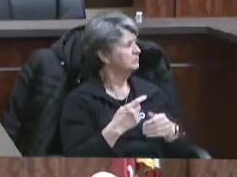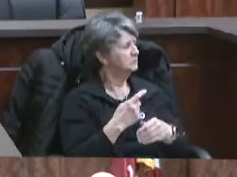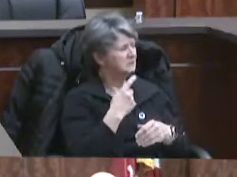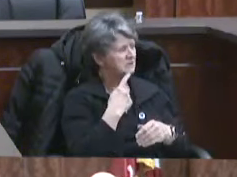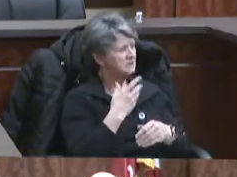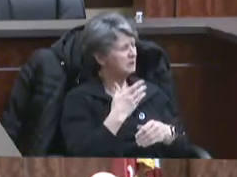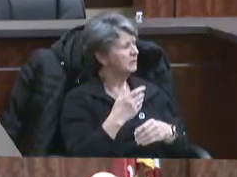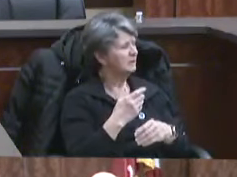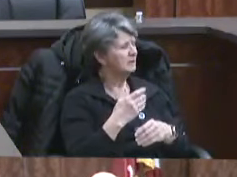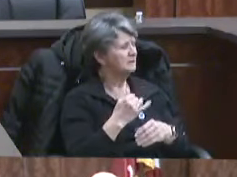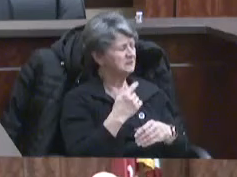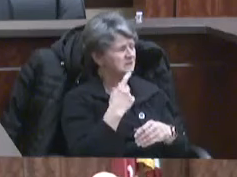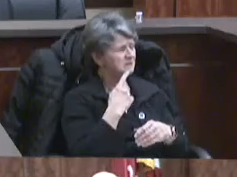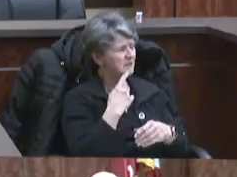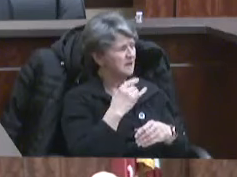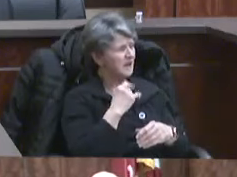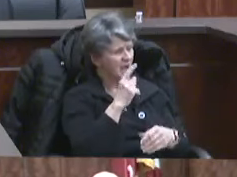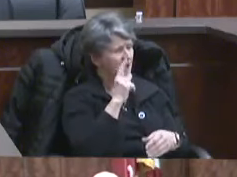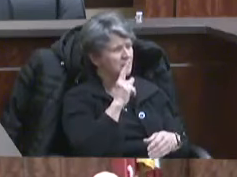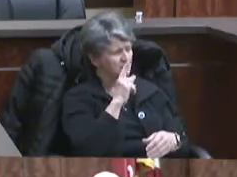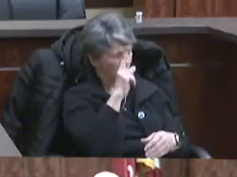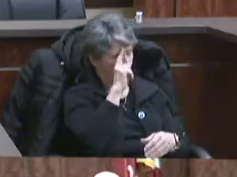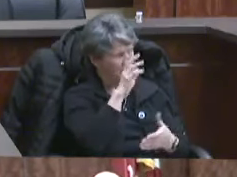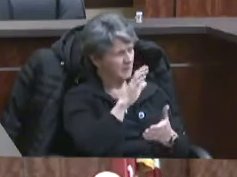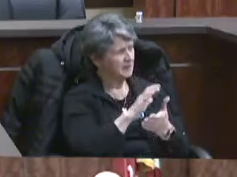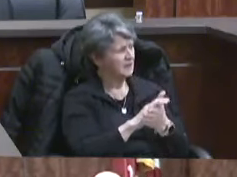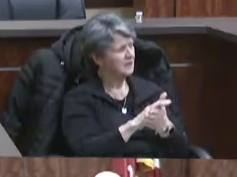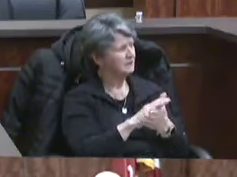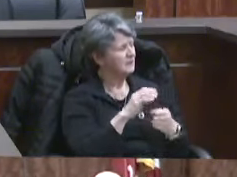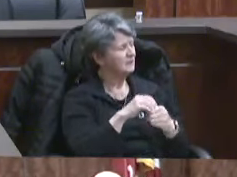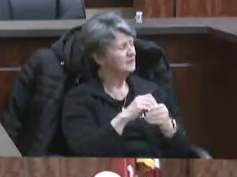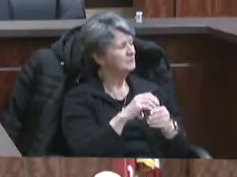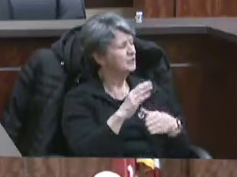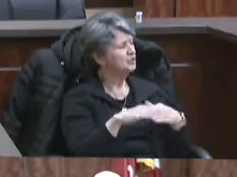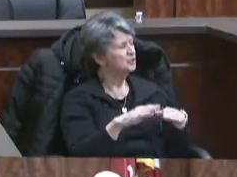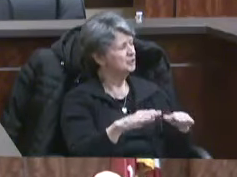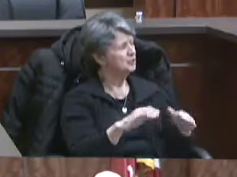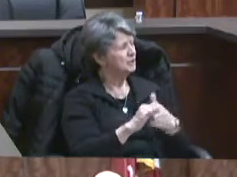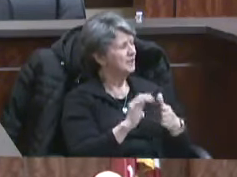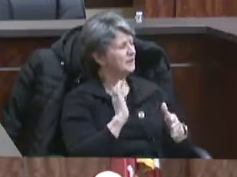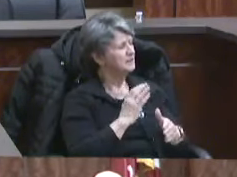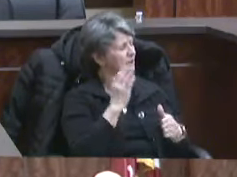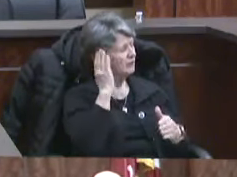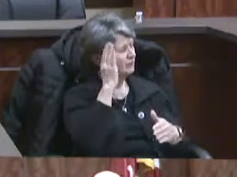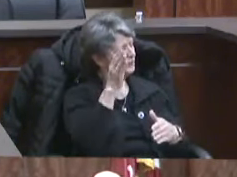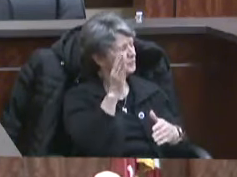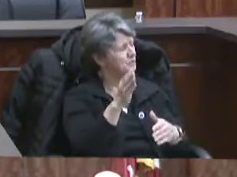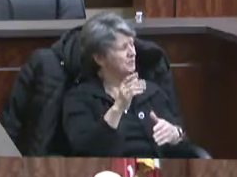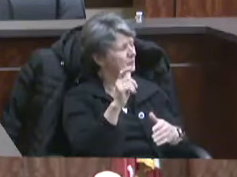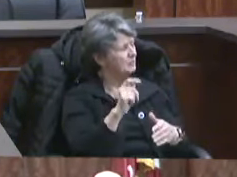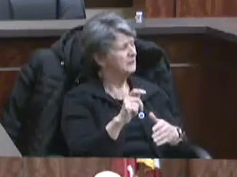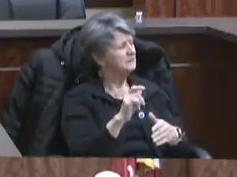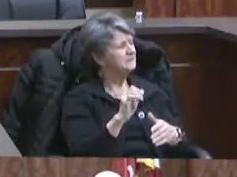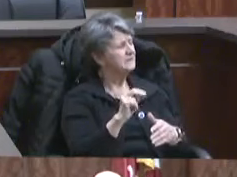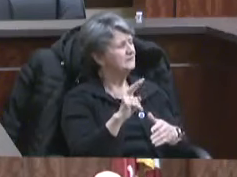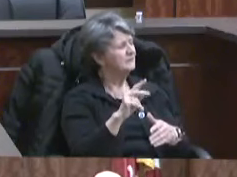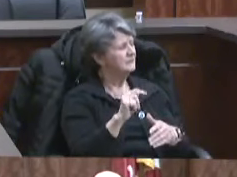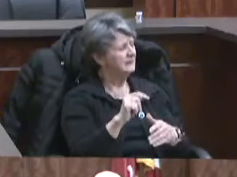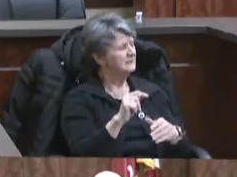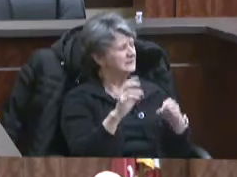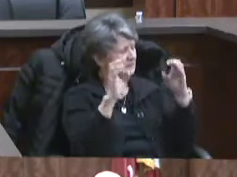I don't have much to say. I believe in investing in children like everybody. You know, the children are our future. I know that's a cliche, though, but we have to invest in the children. Education is the